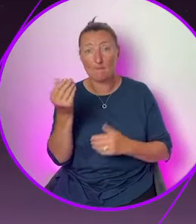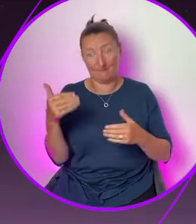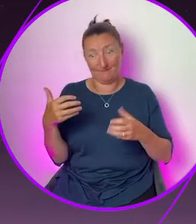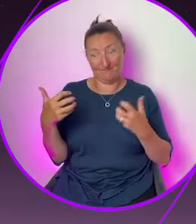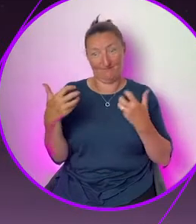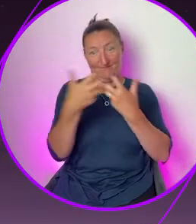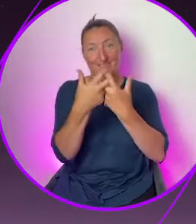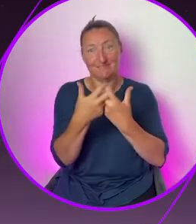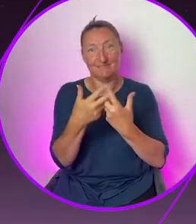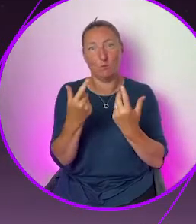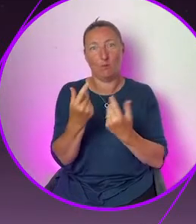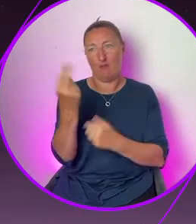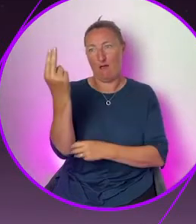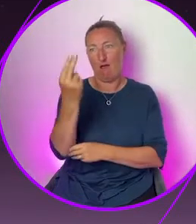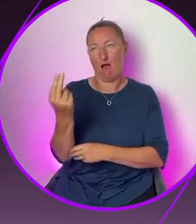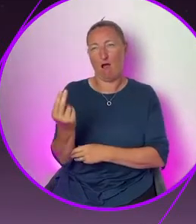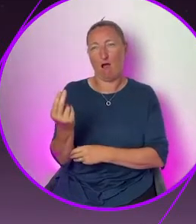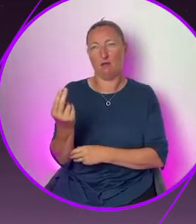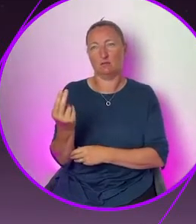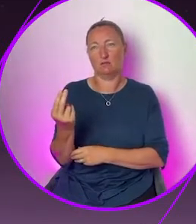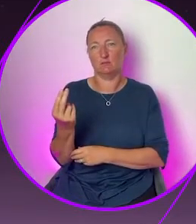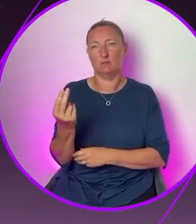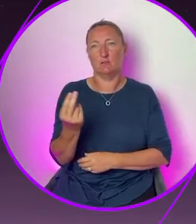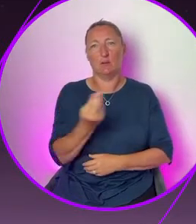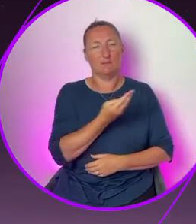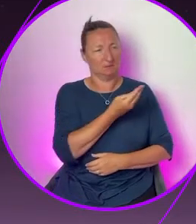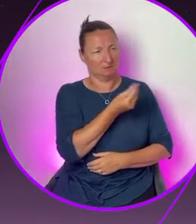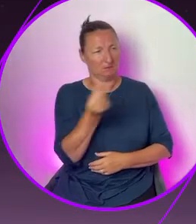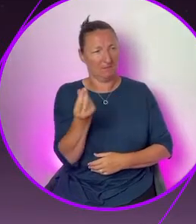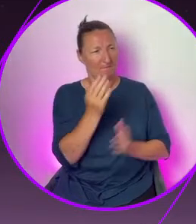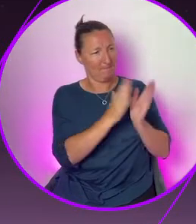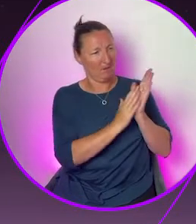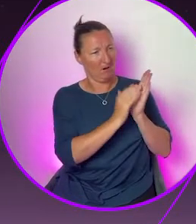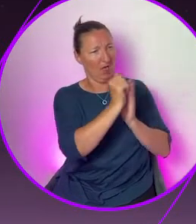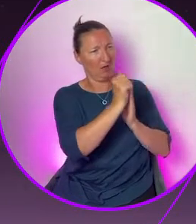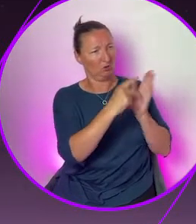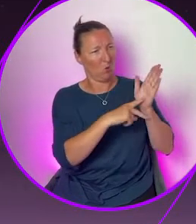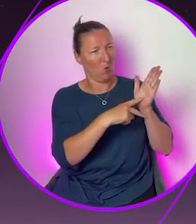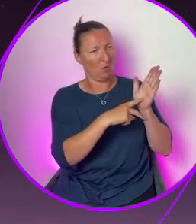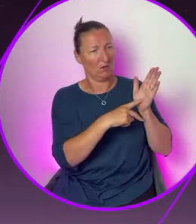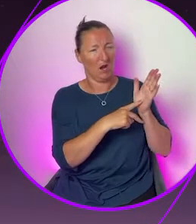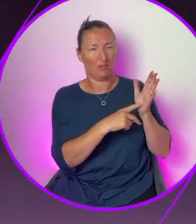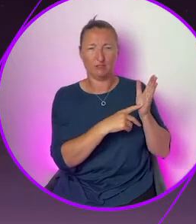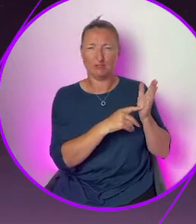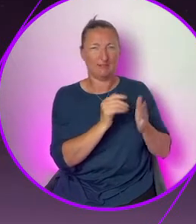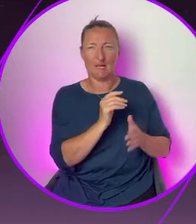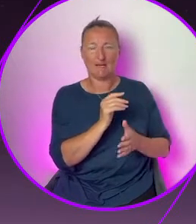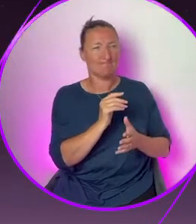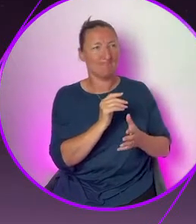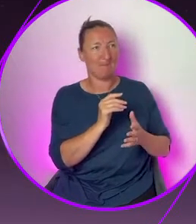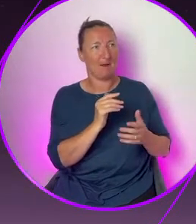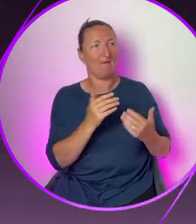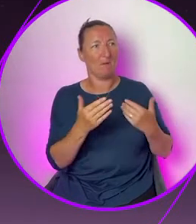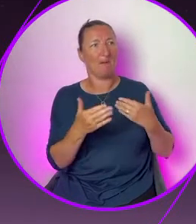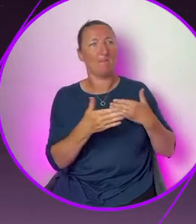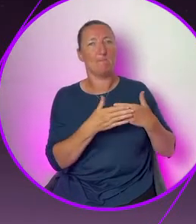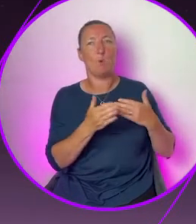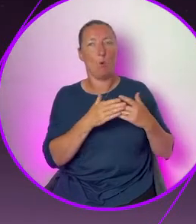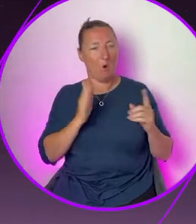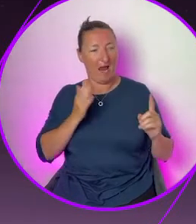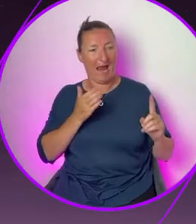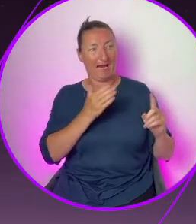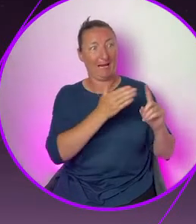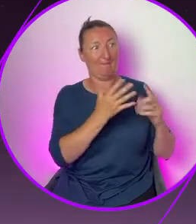like the most fruitful avenue to follow for cultural organizations that have, usually more ambitious